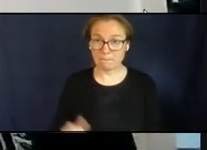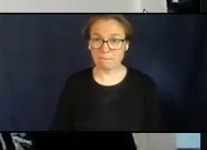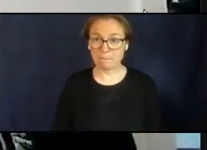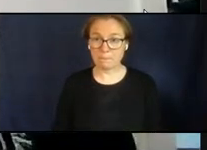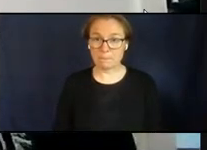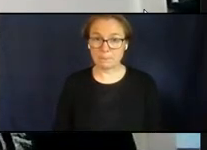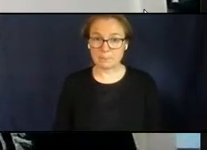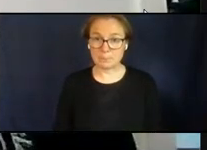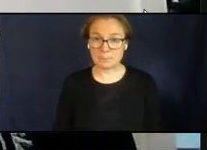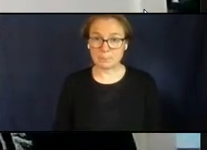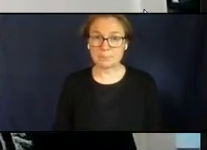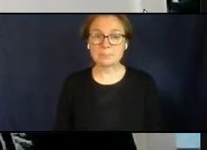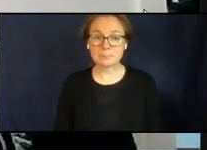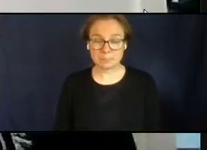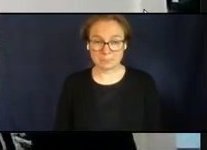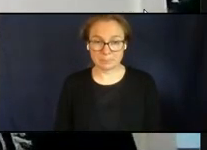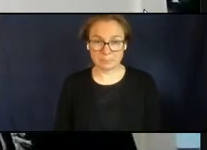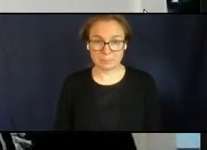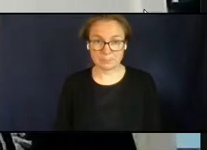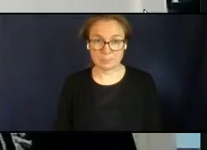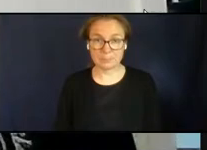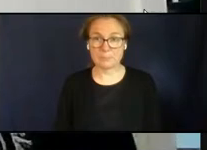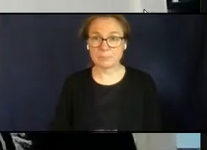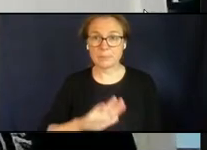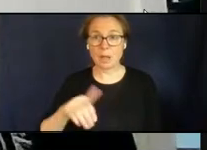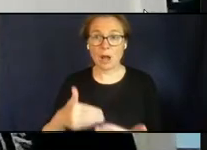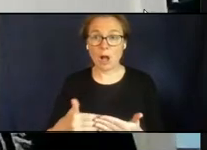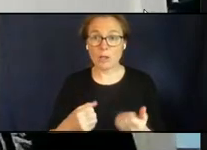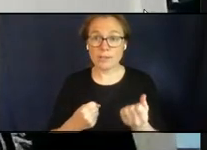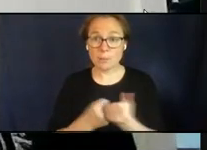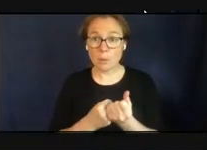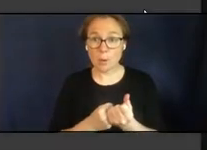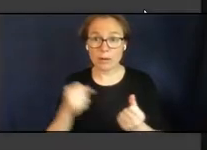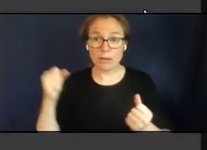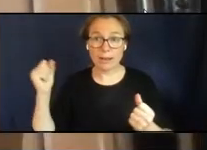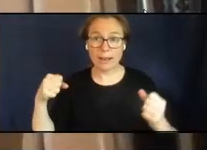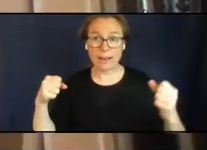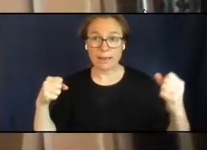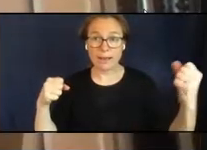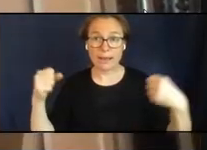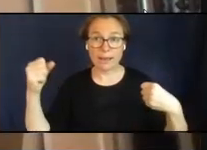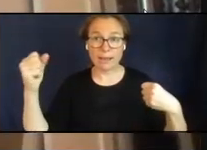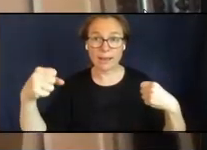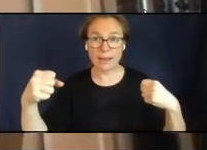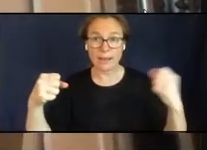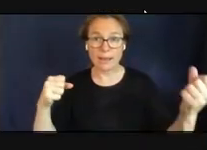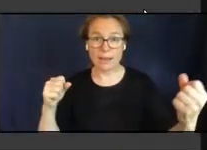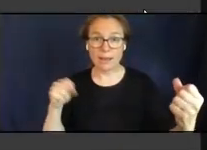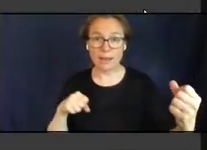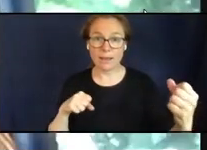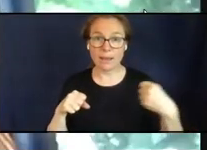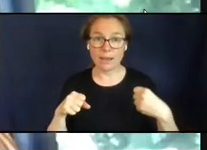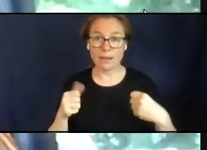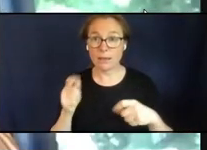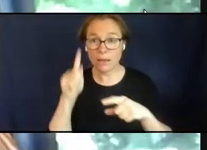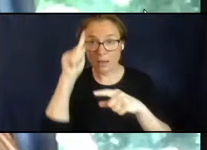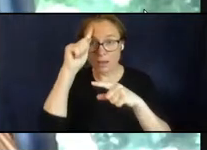So yes, all in favor? All in favor? Aye. Aye. Aye. Any opposed?